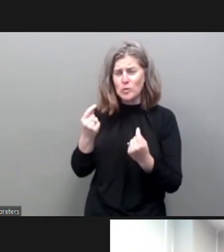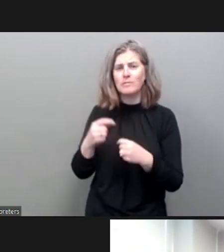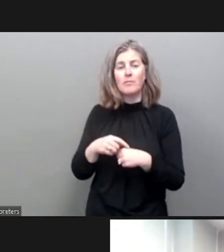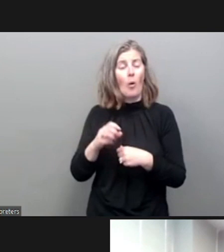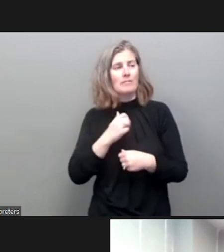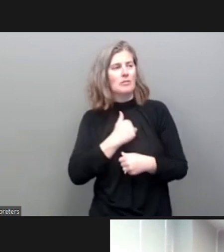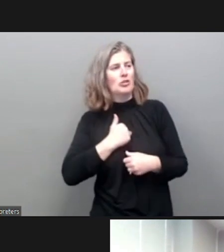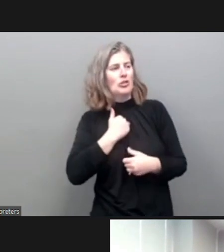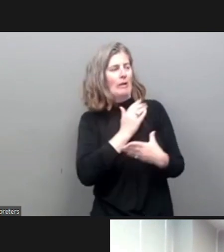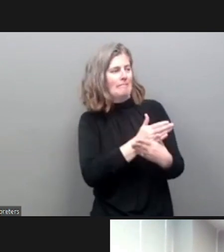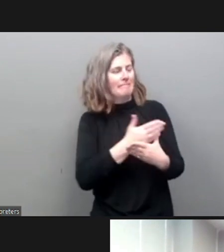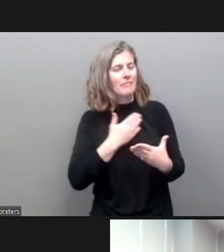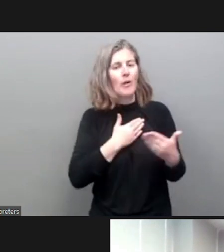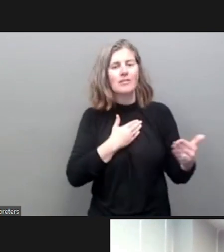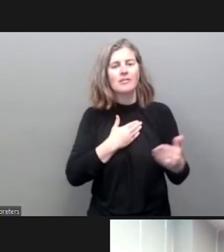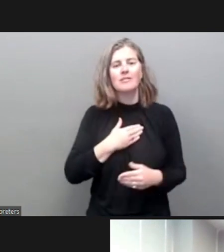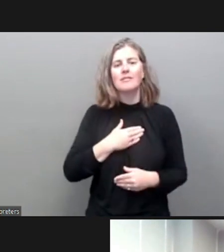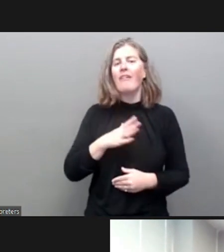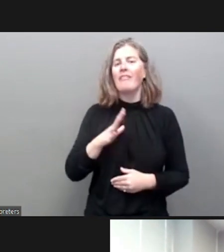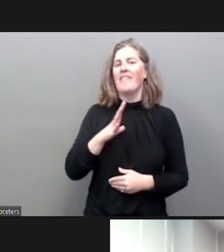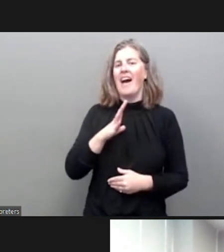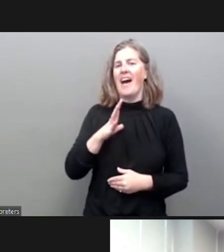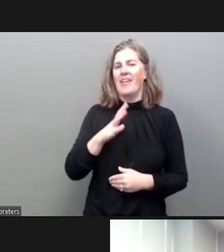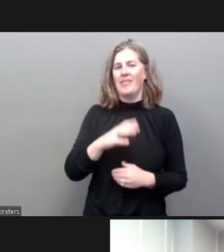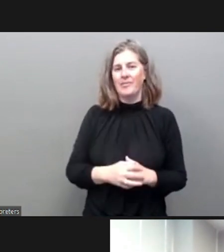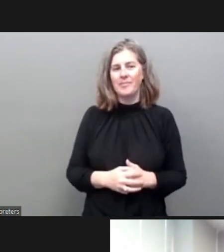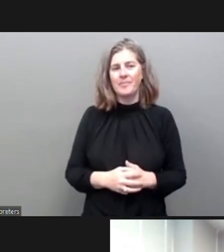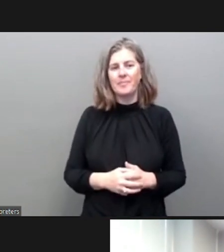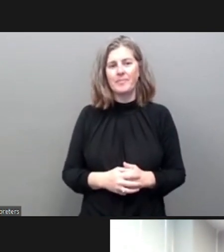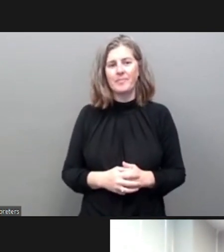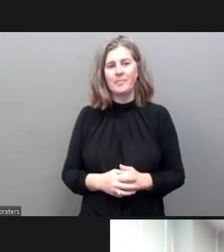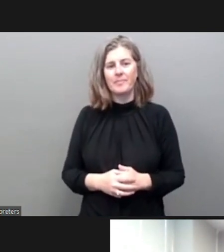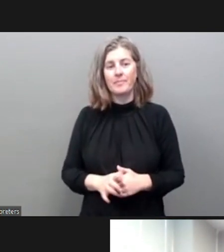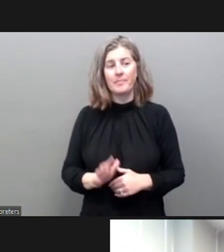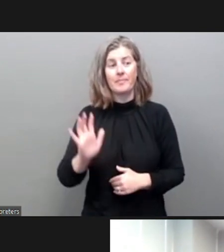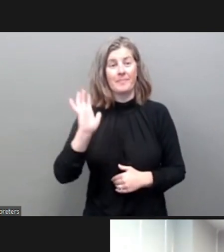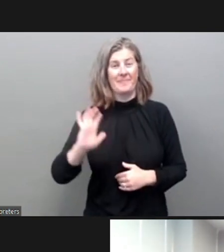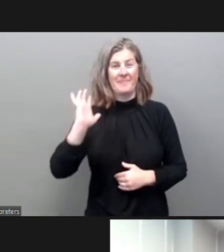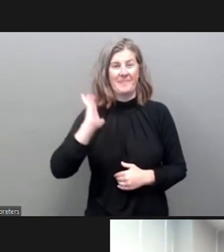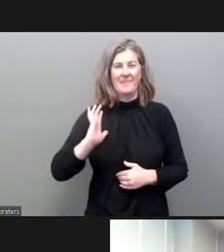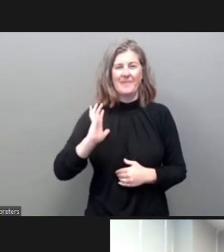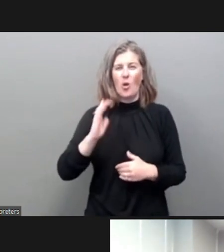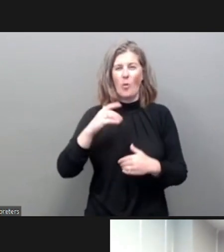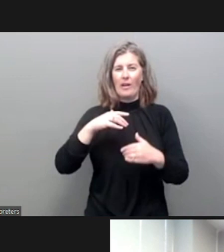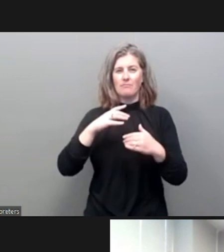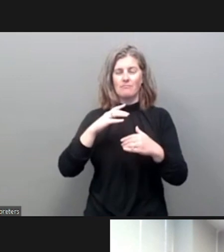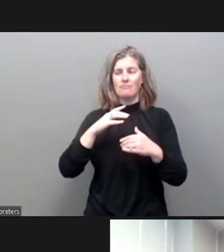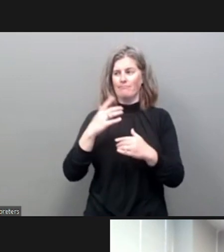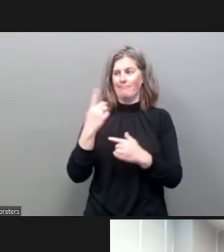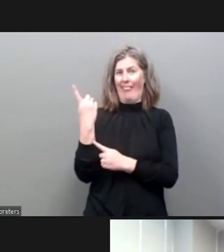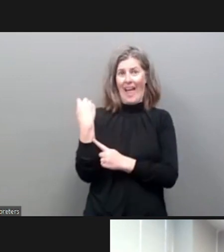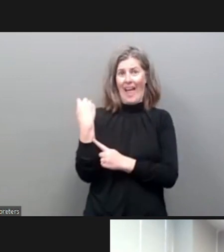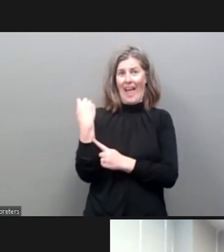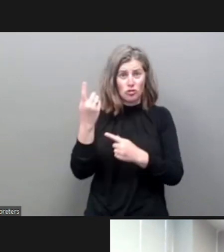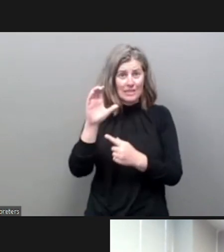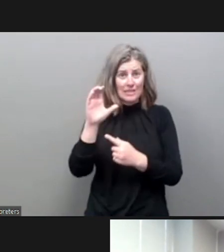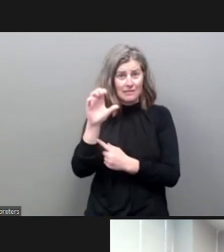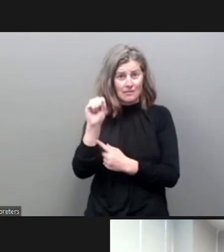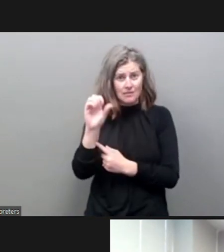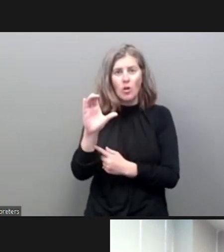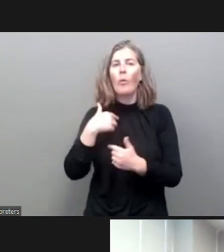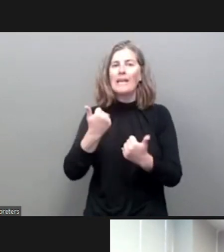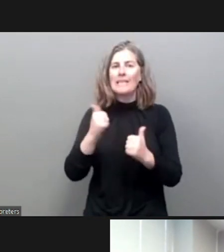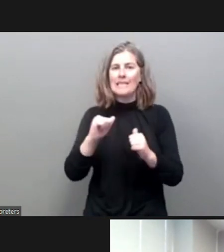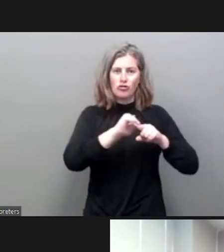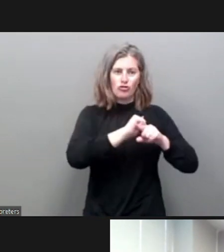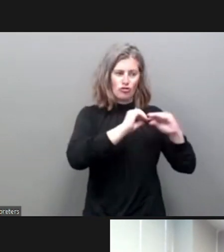apologies, Jennifer. No problem. So when we went into crisis standards the last time, we did train all of